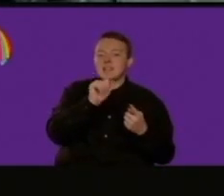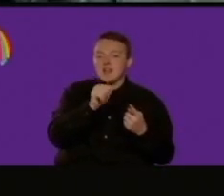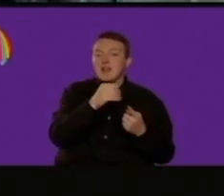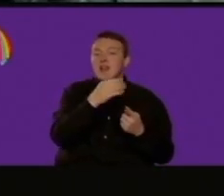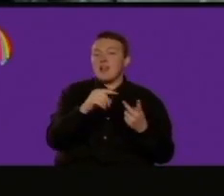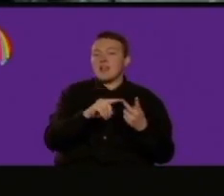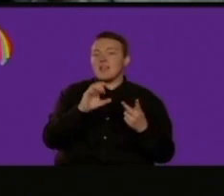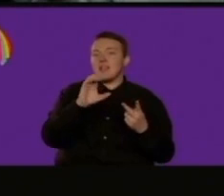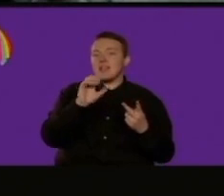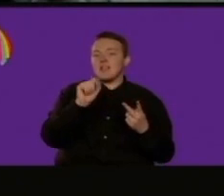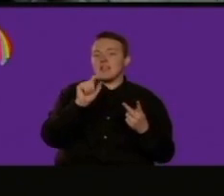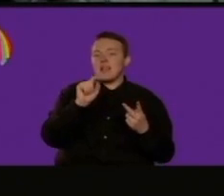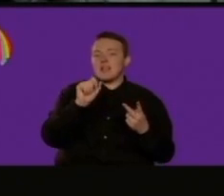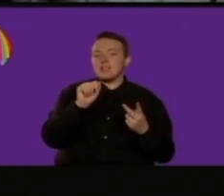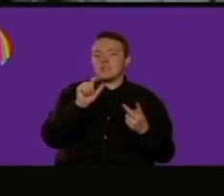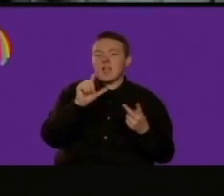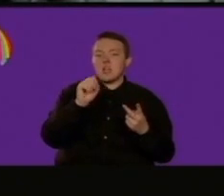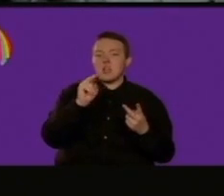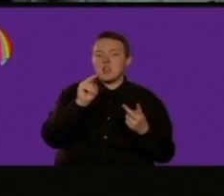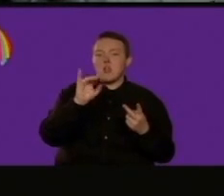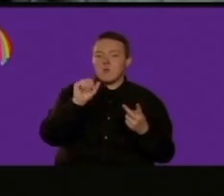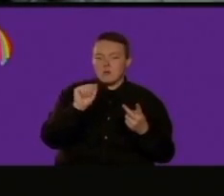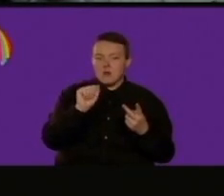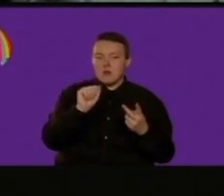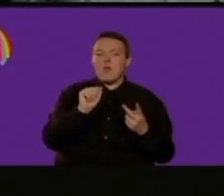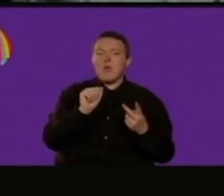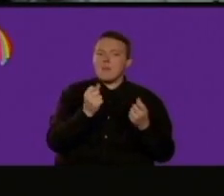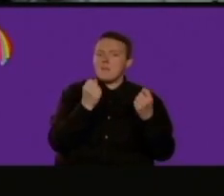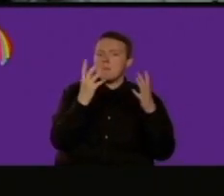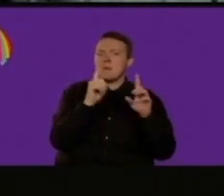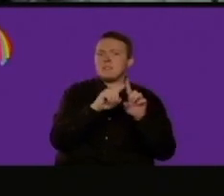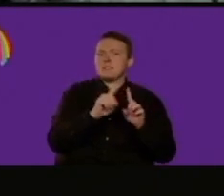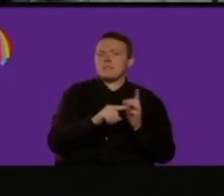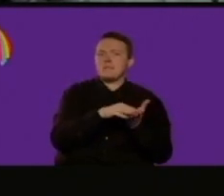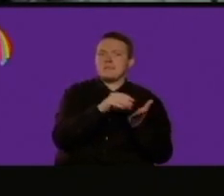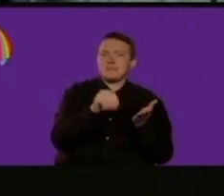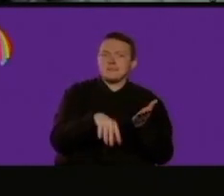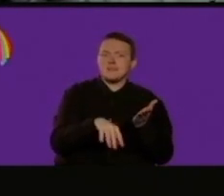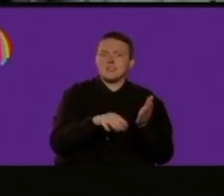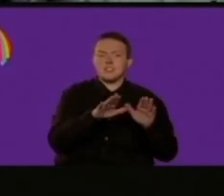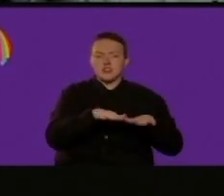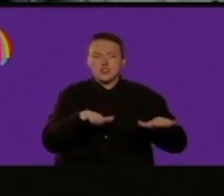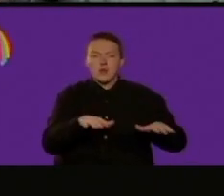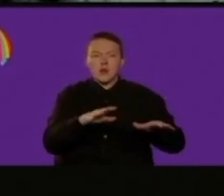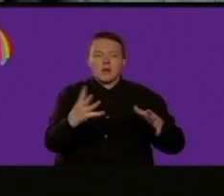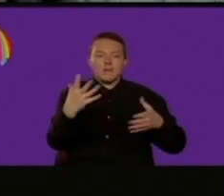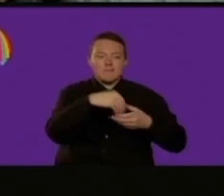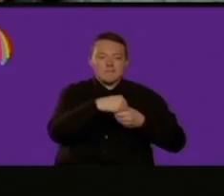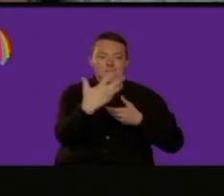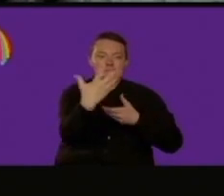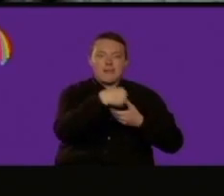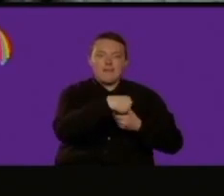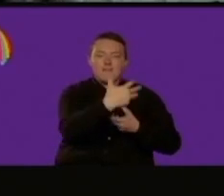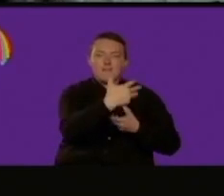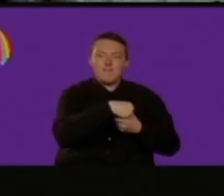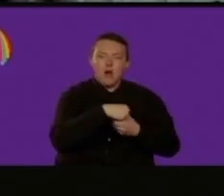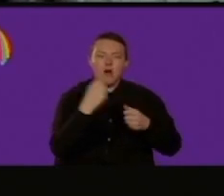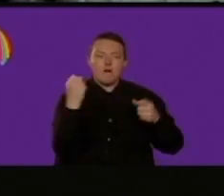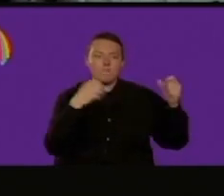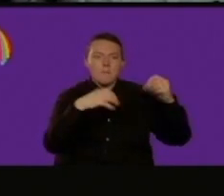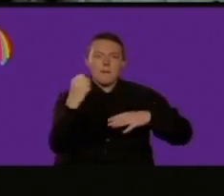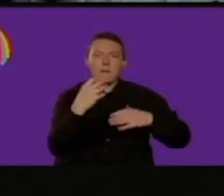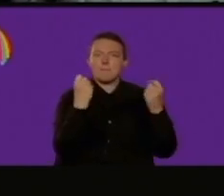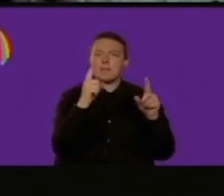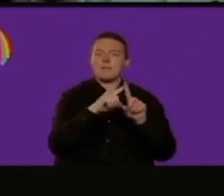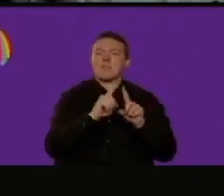they're researching and then making into a story is this about refugees, well, you are also then working on cultural